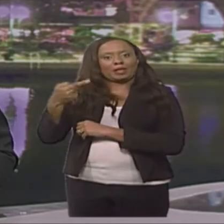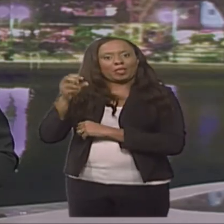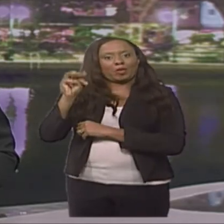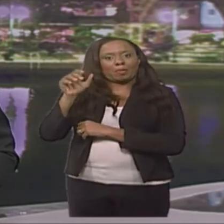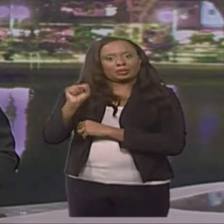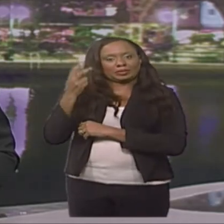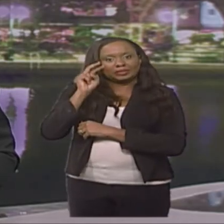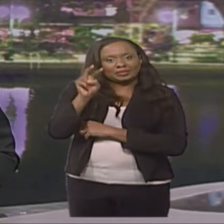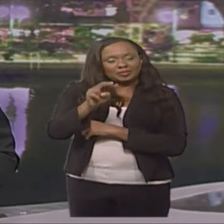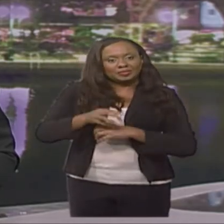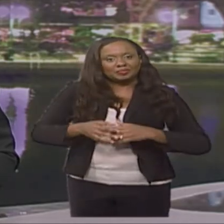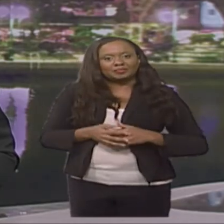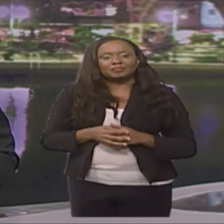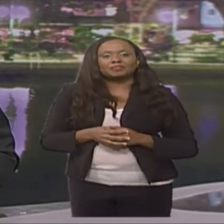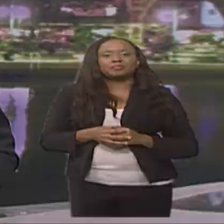report.